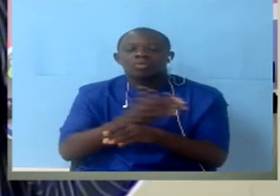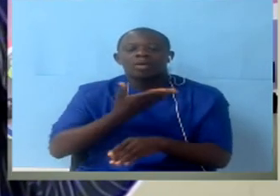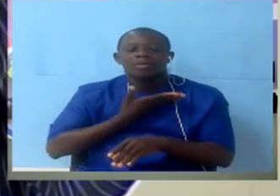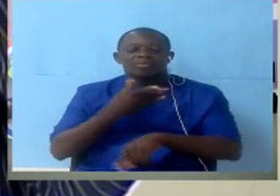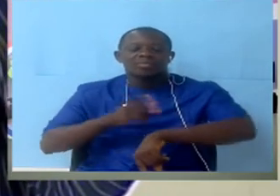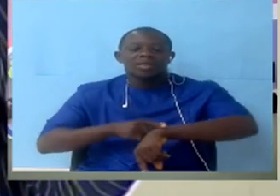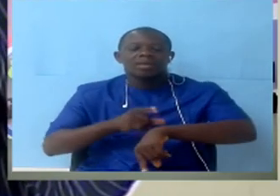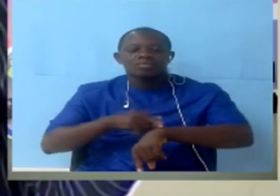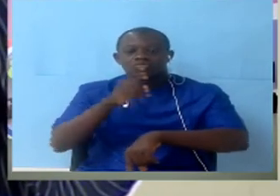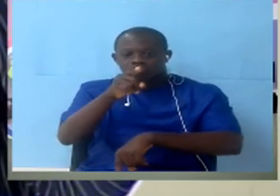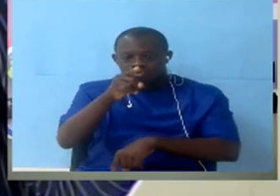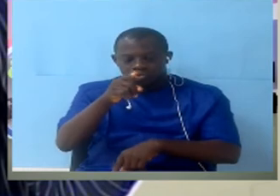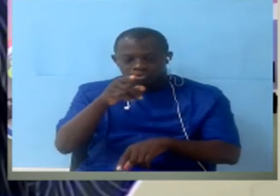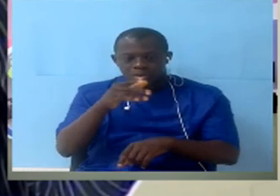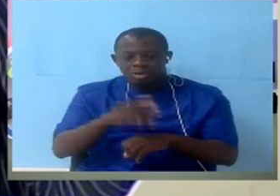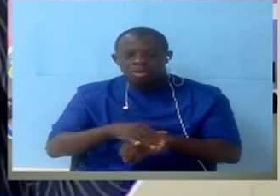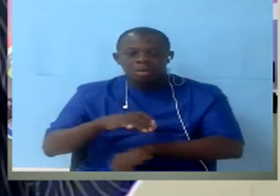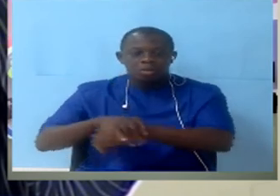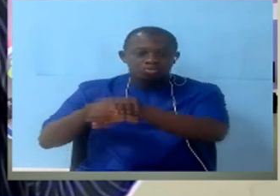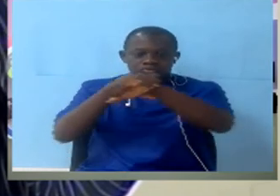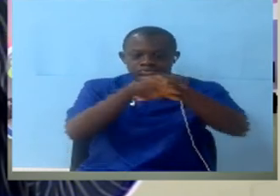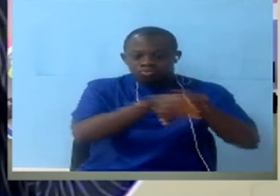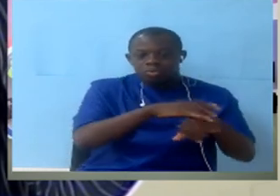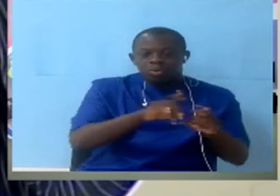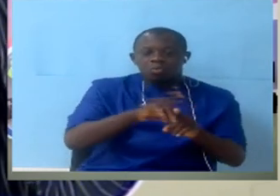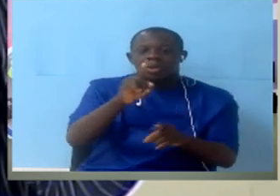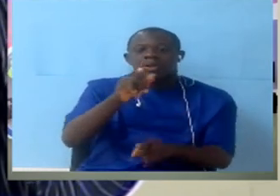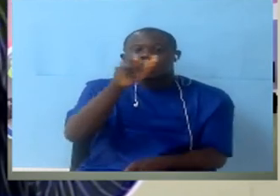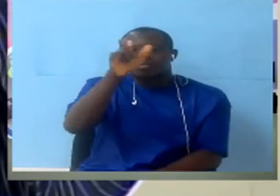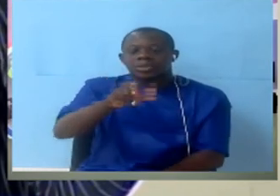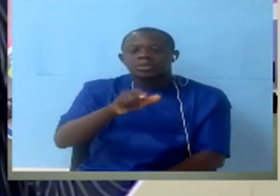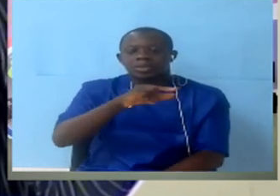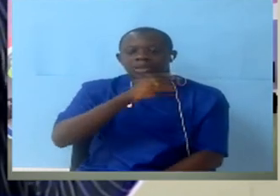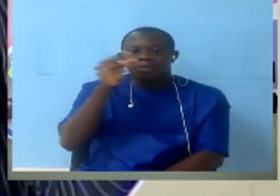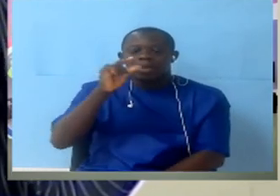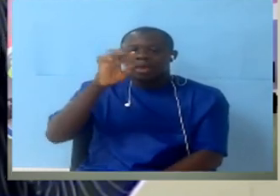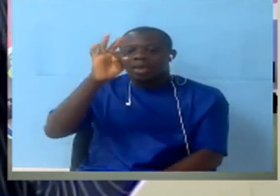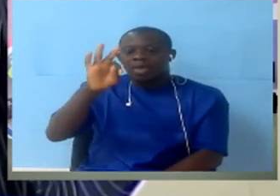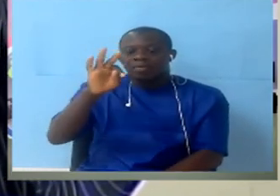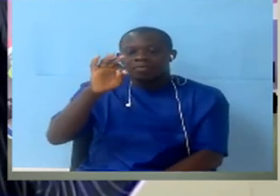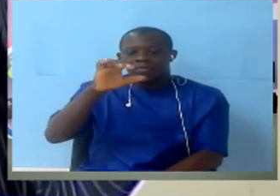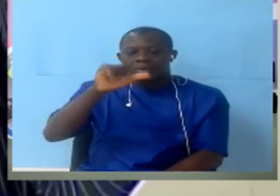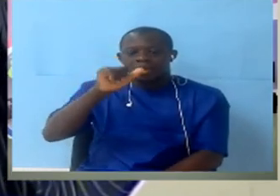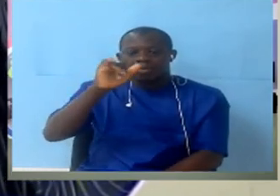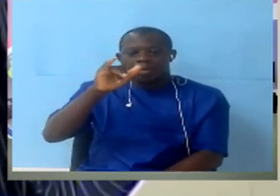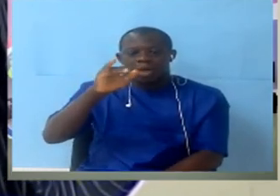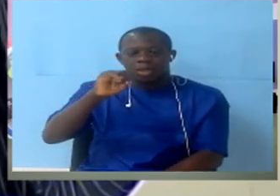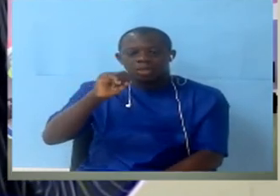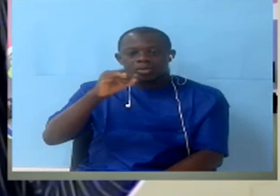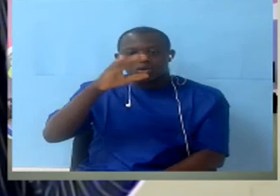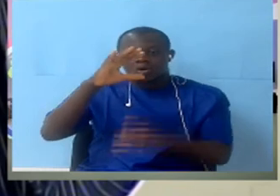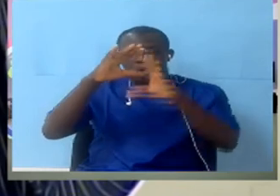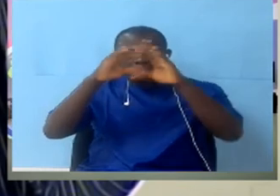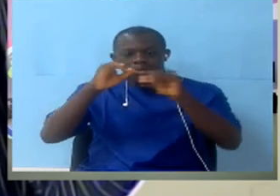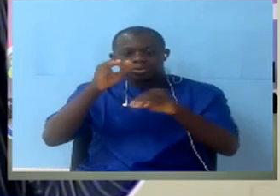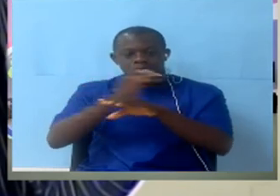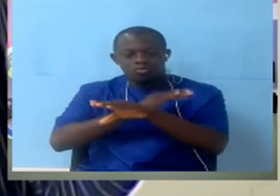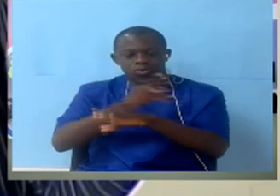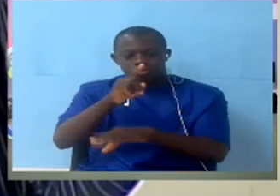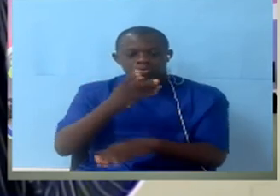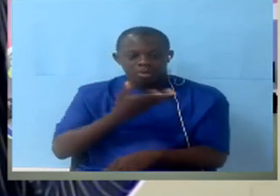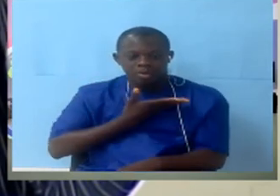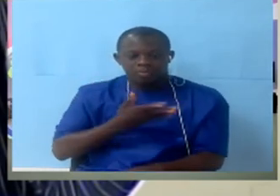were taken to one Sergeant Fay's office? For what in an assault on the bank, yes, some Sergeant Fay